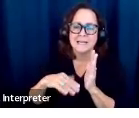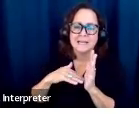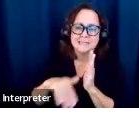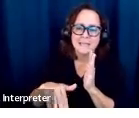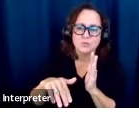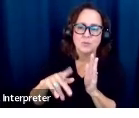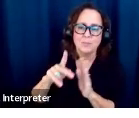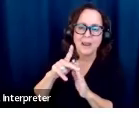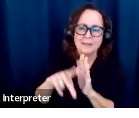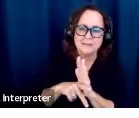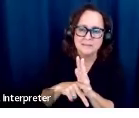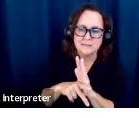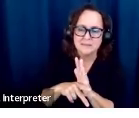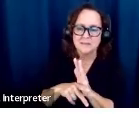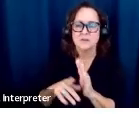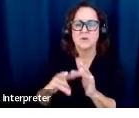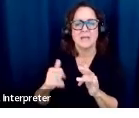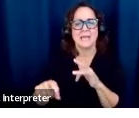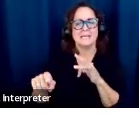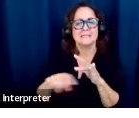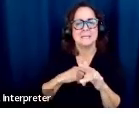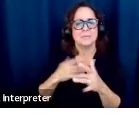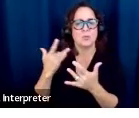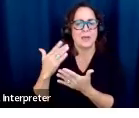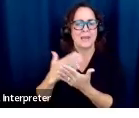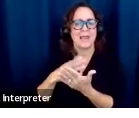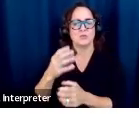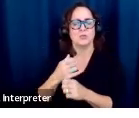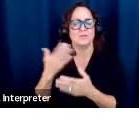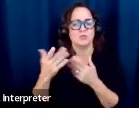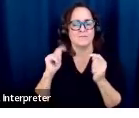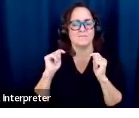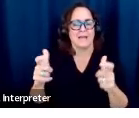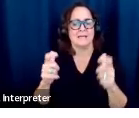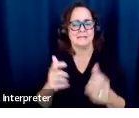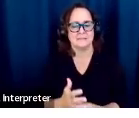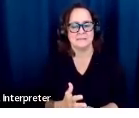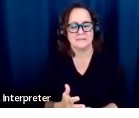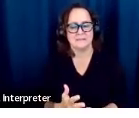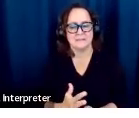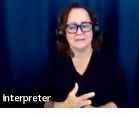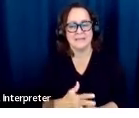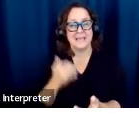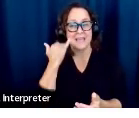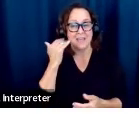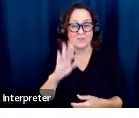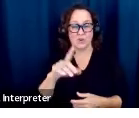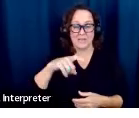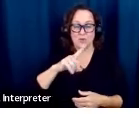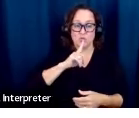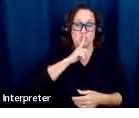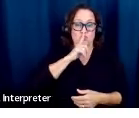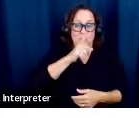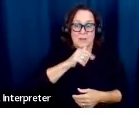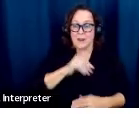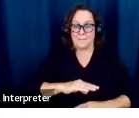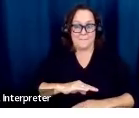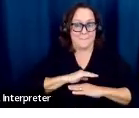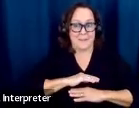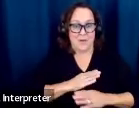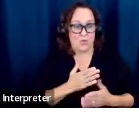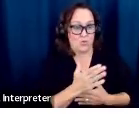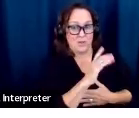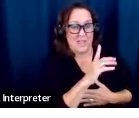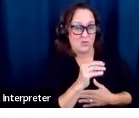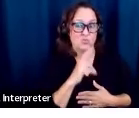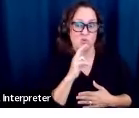allows people in crisis to skip the waiting list and receive services. So if somebody's needs are not being met and that's posing, a significant risk